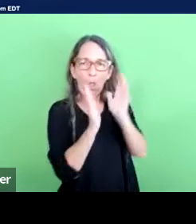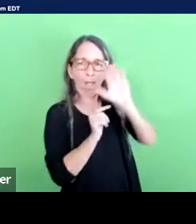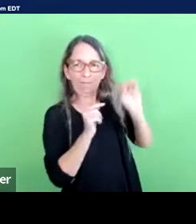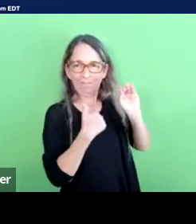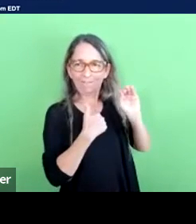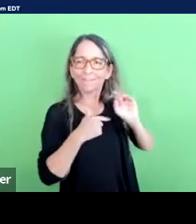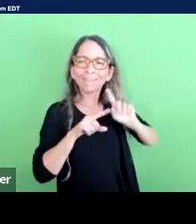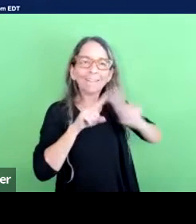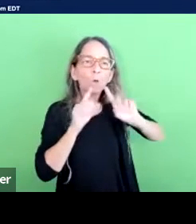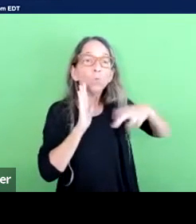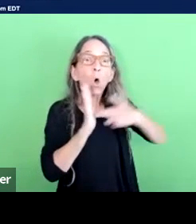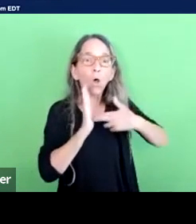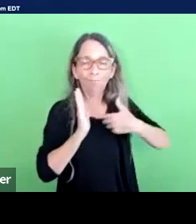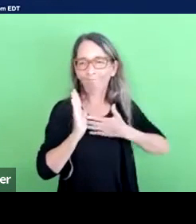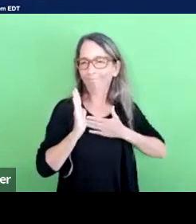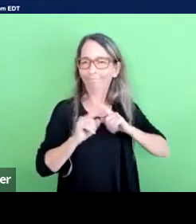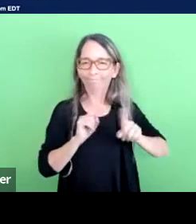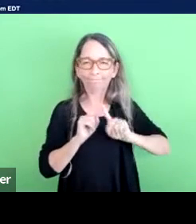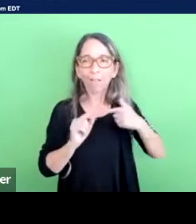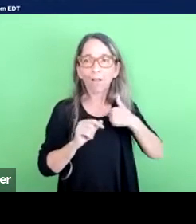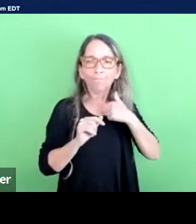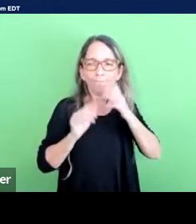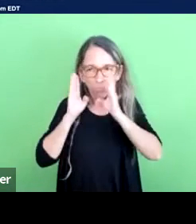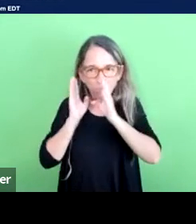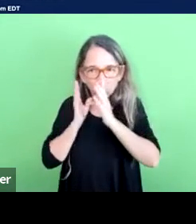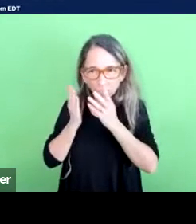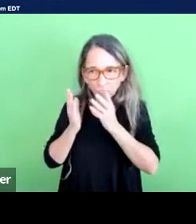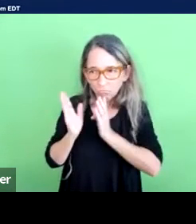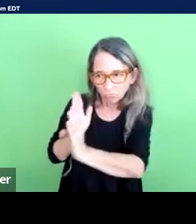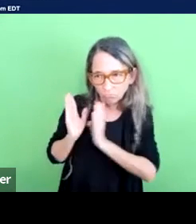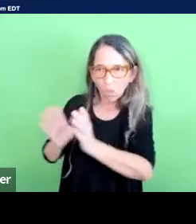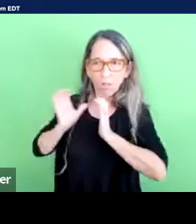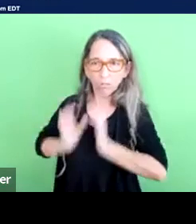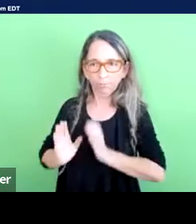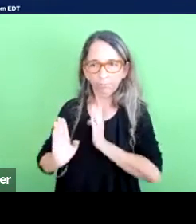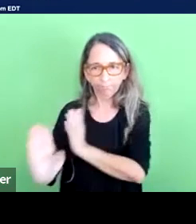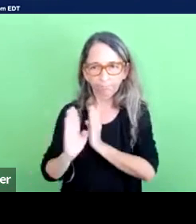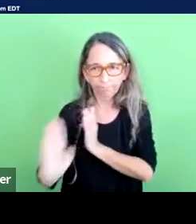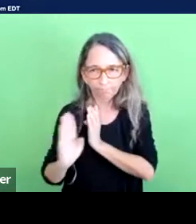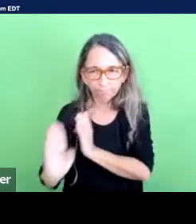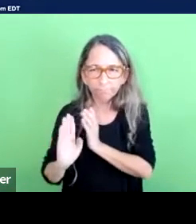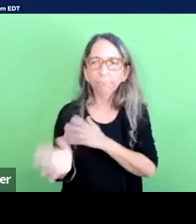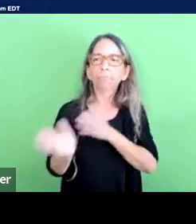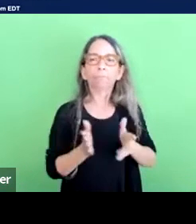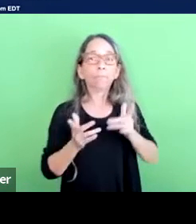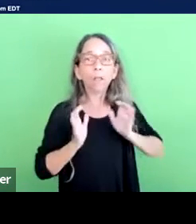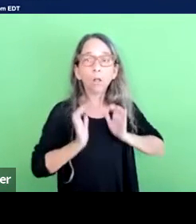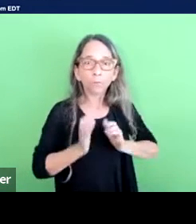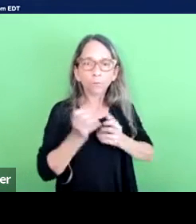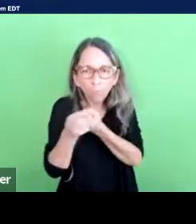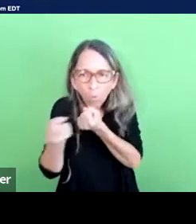to work directly with users at exhibits and help out a little bit with customer support. We